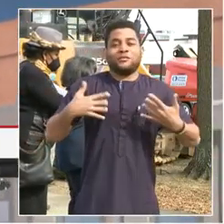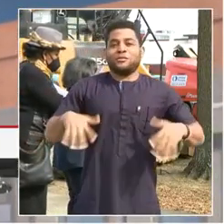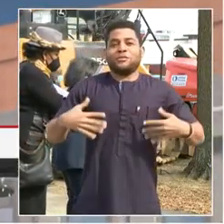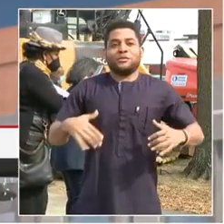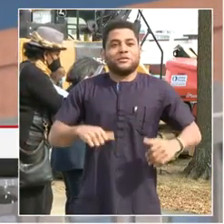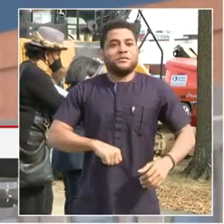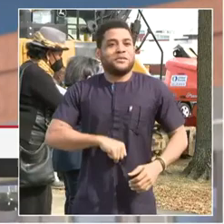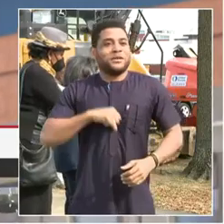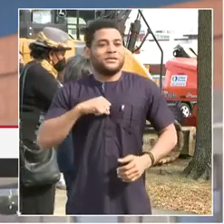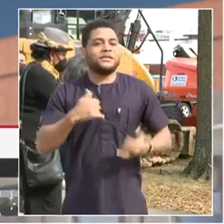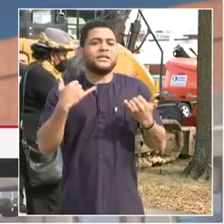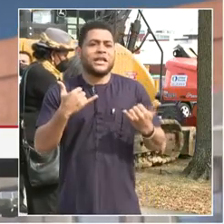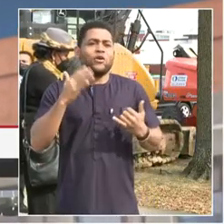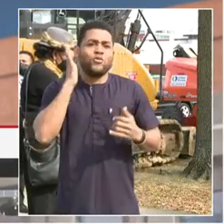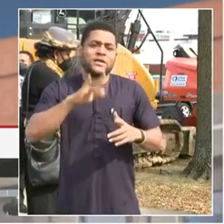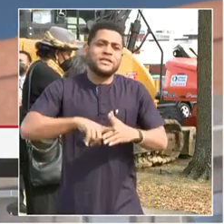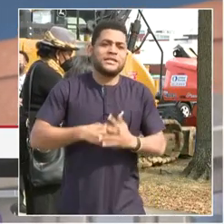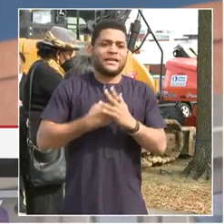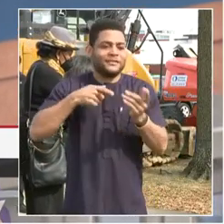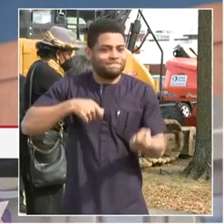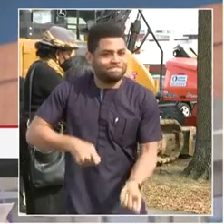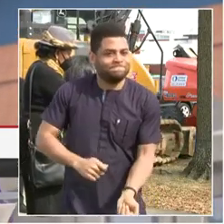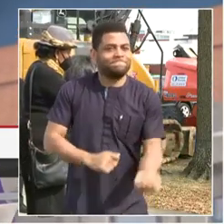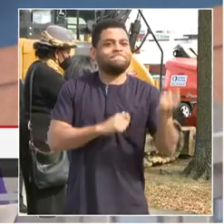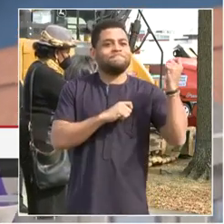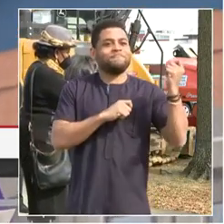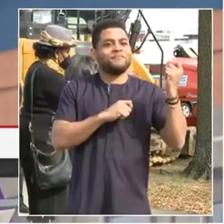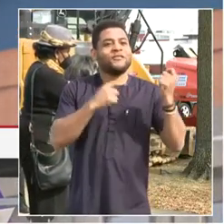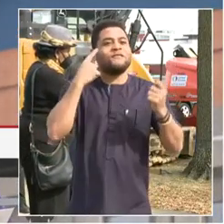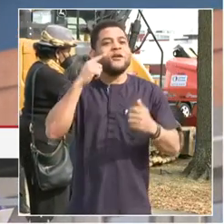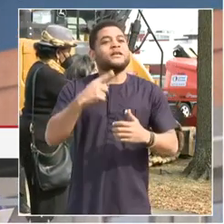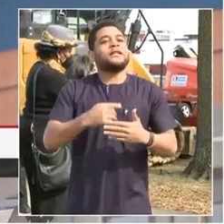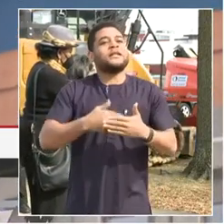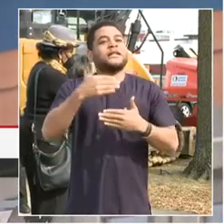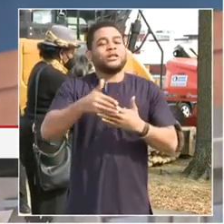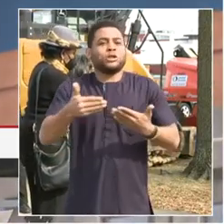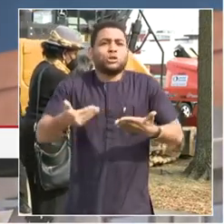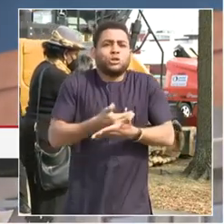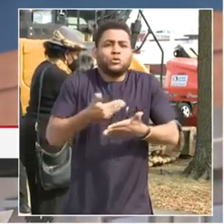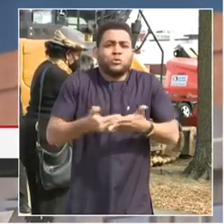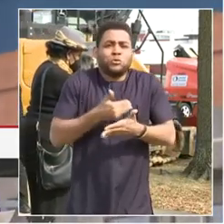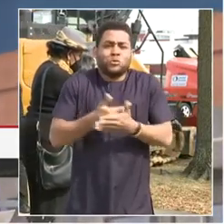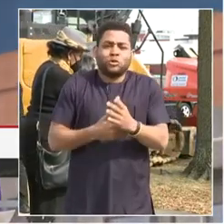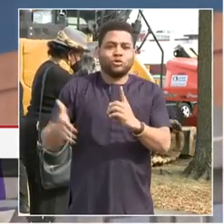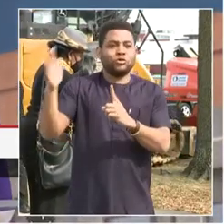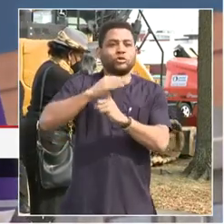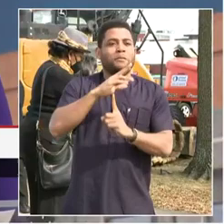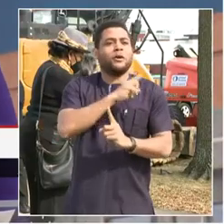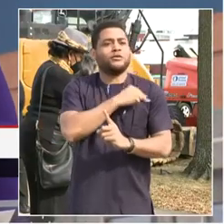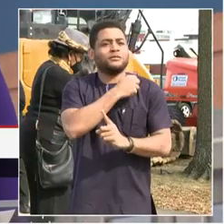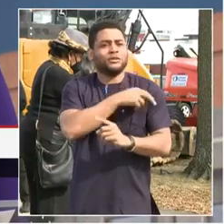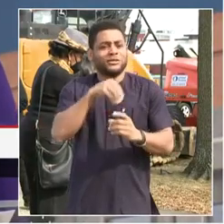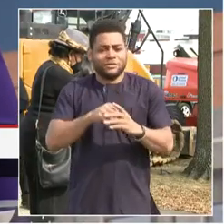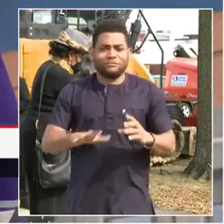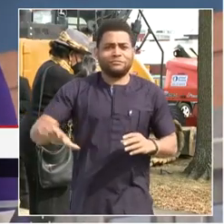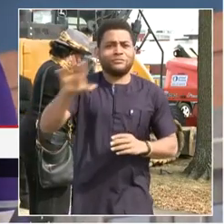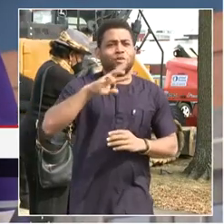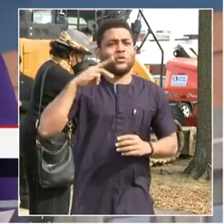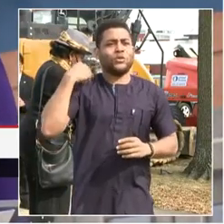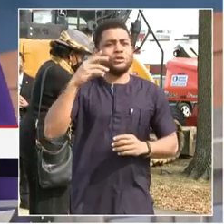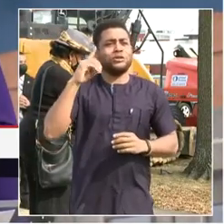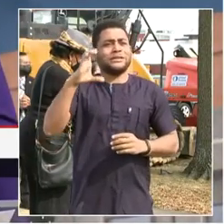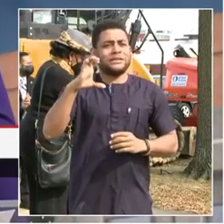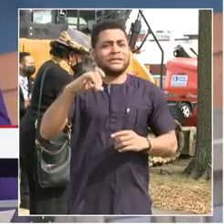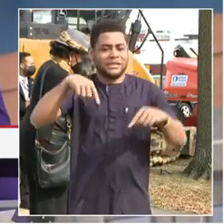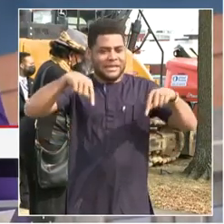will break ground on the next premier hospital in the District of Columbia right here